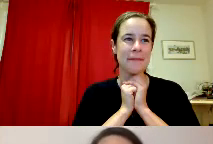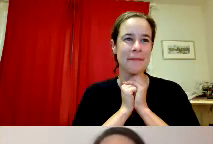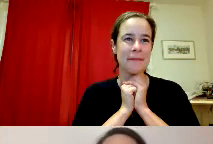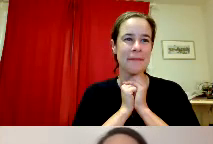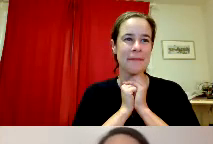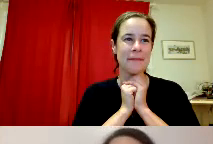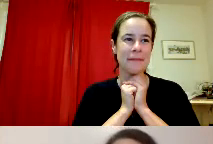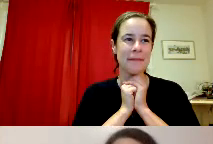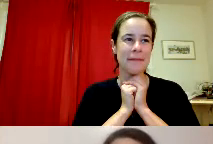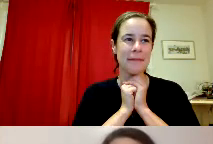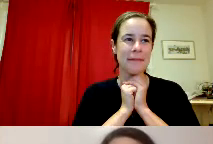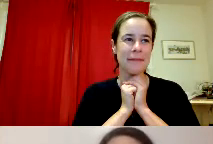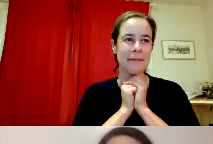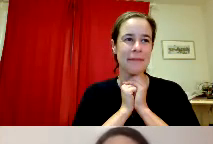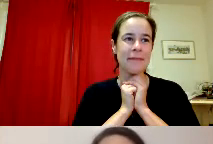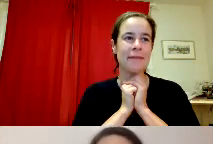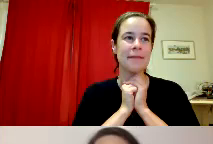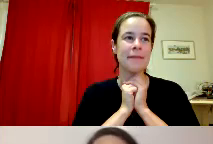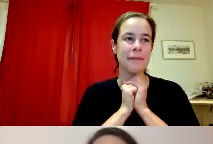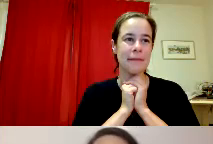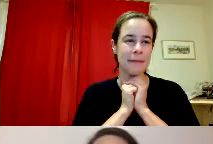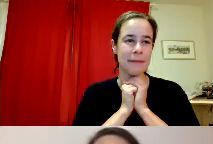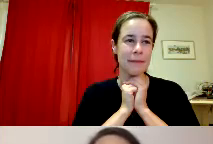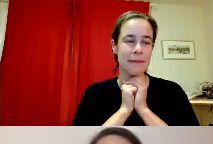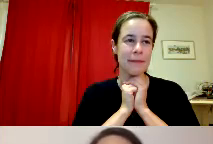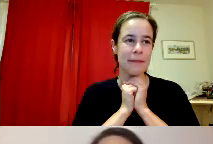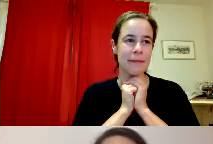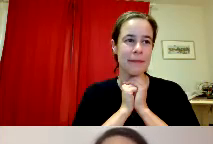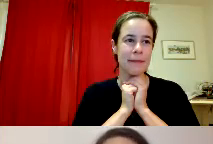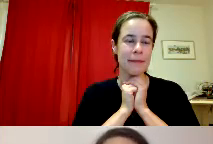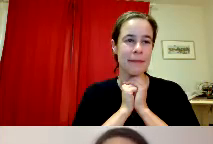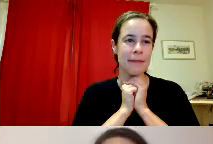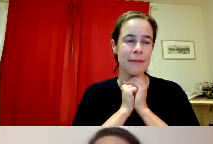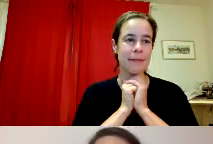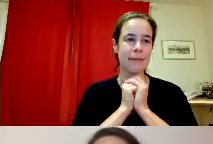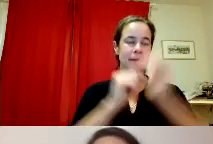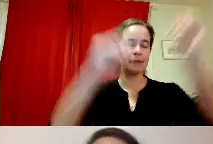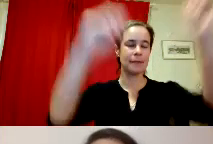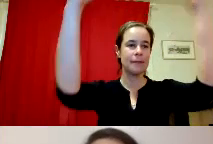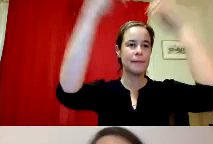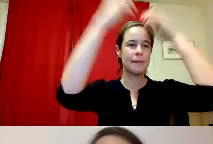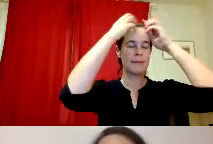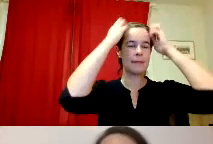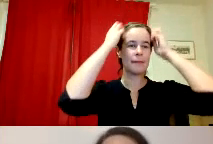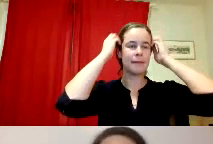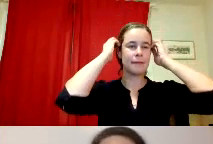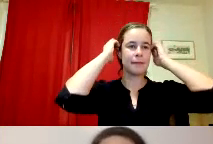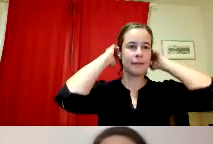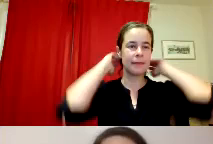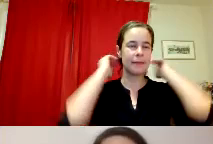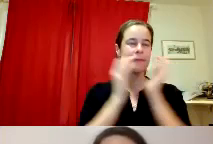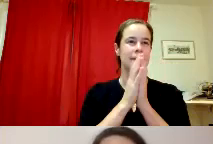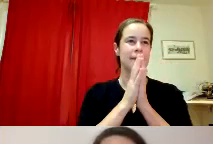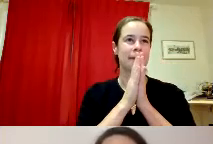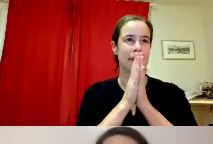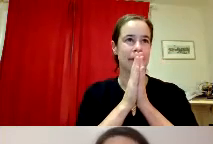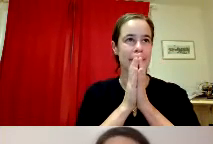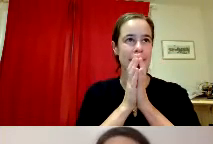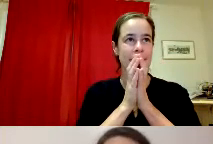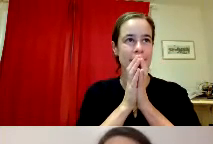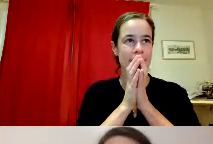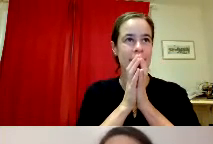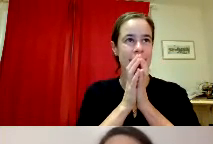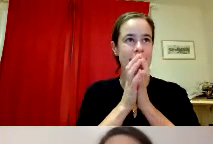of infants who were less than 6 months old were perceiving changes to infant feeding and other food and health related matters